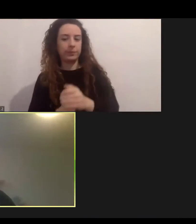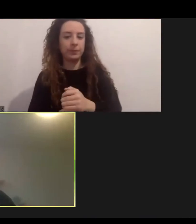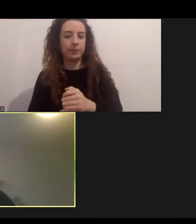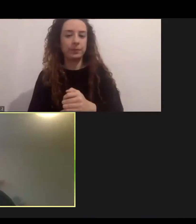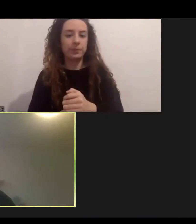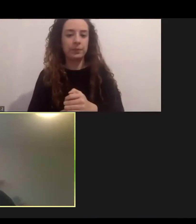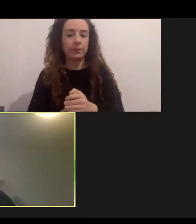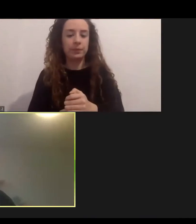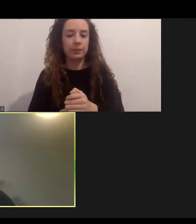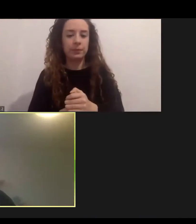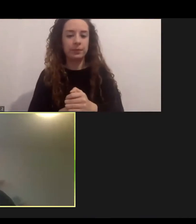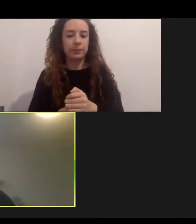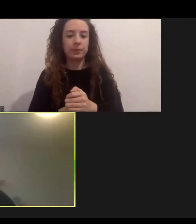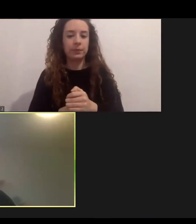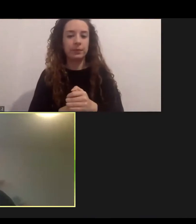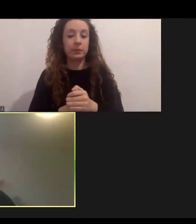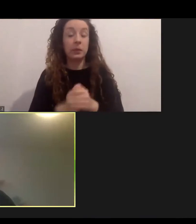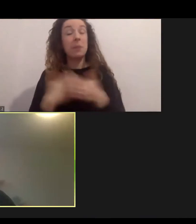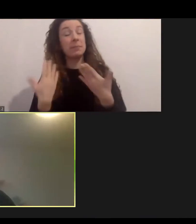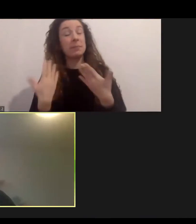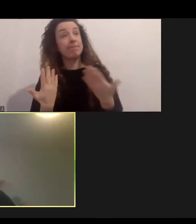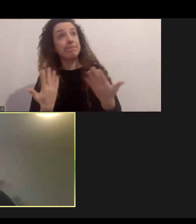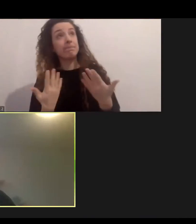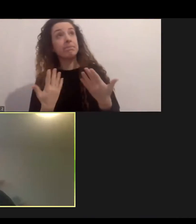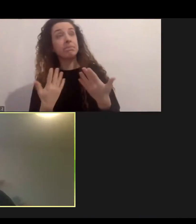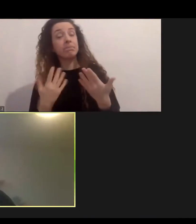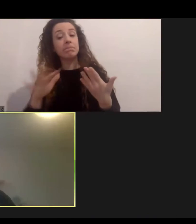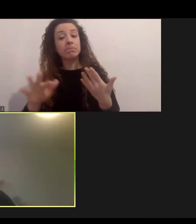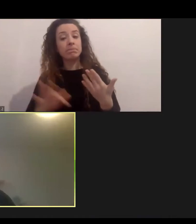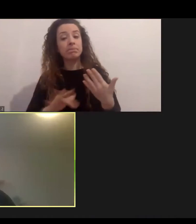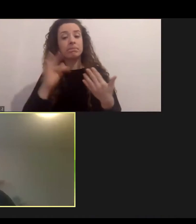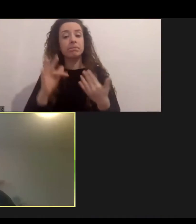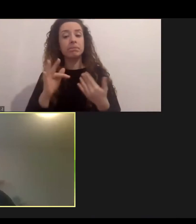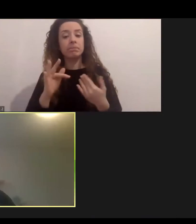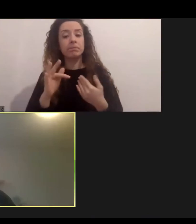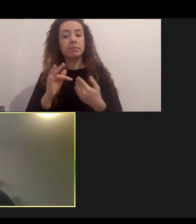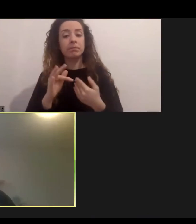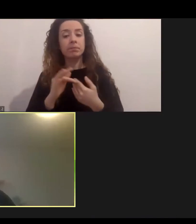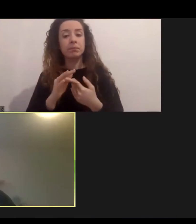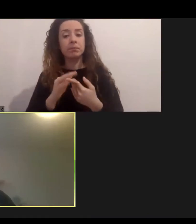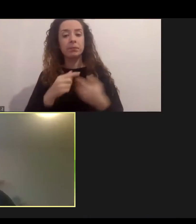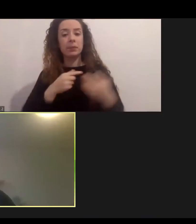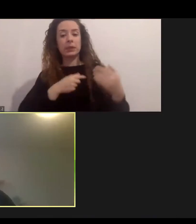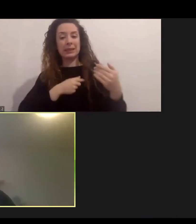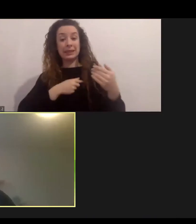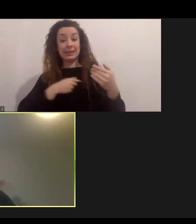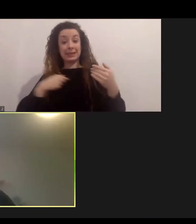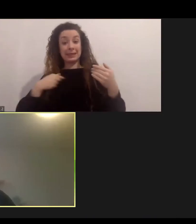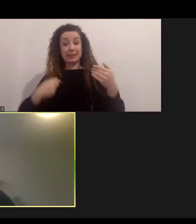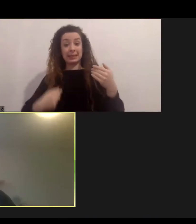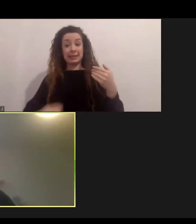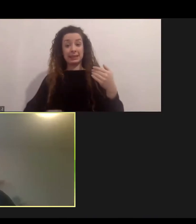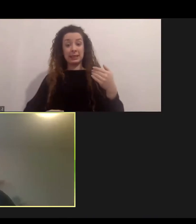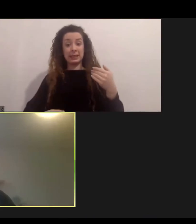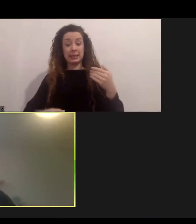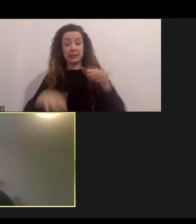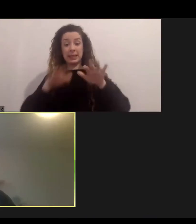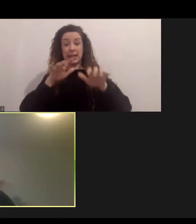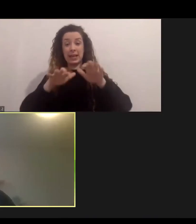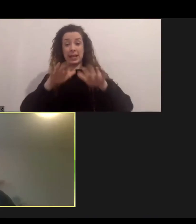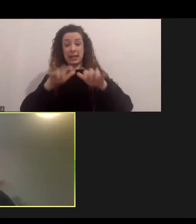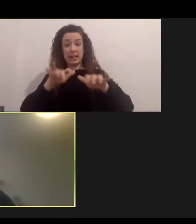but what is challenging for me is, for example, the